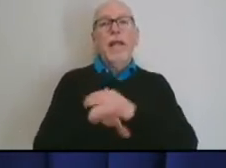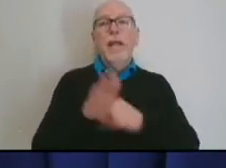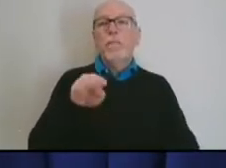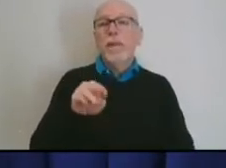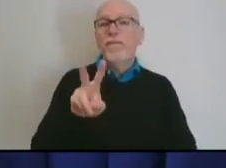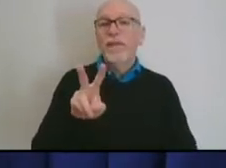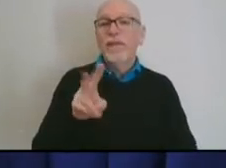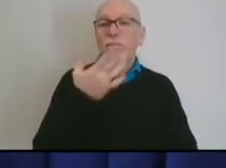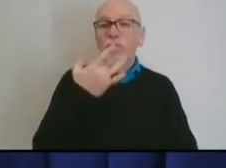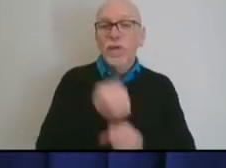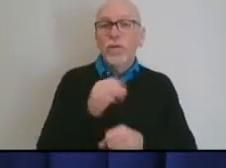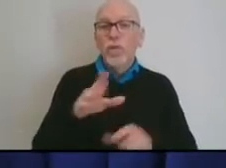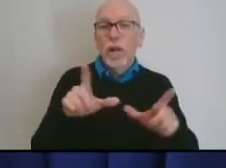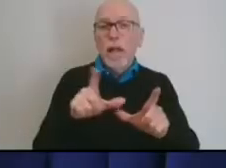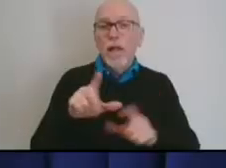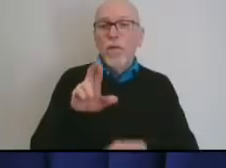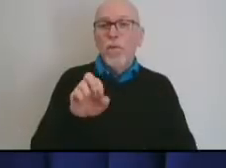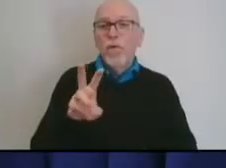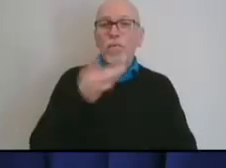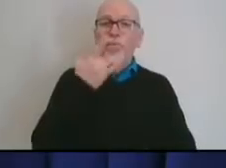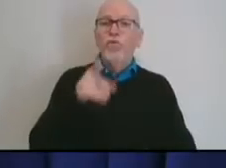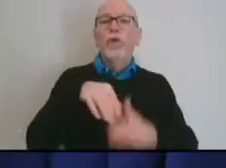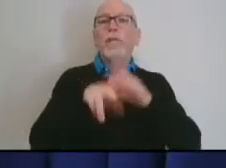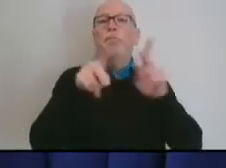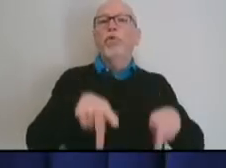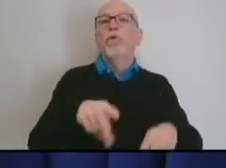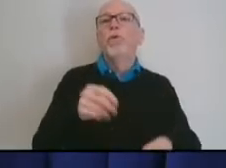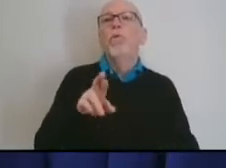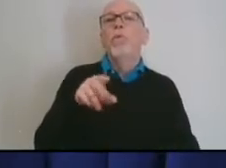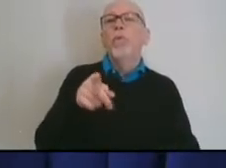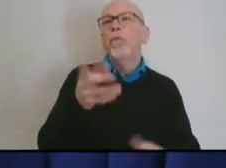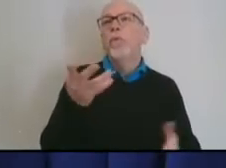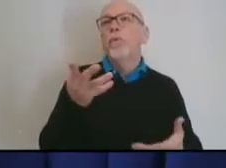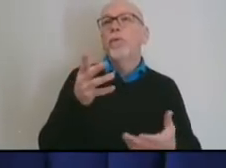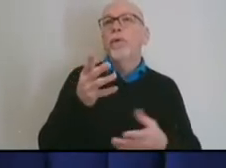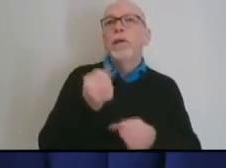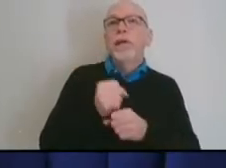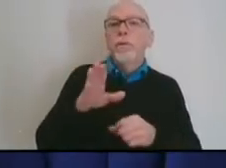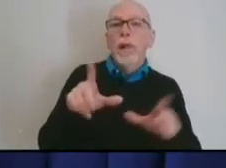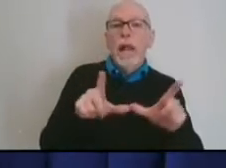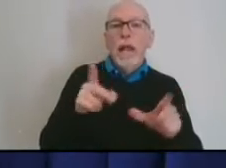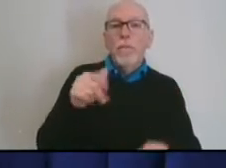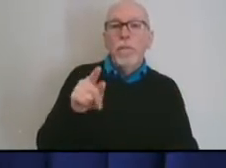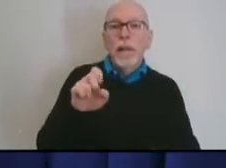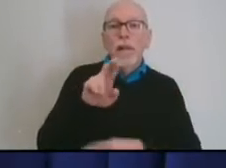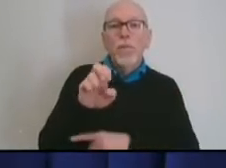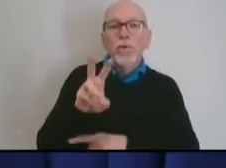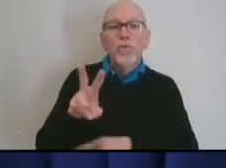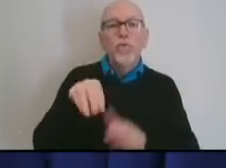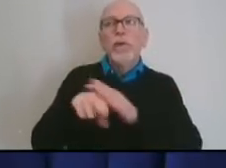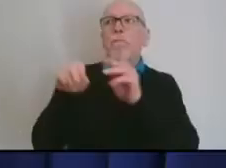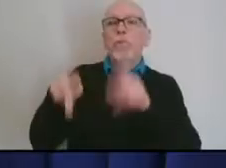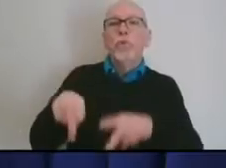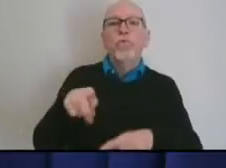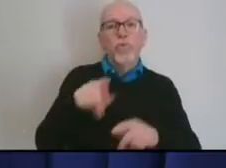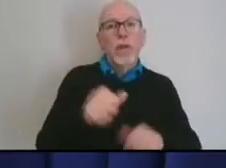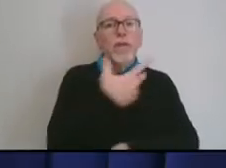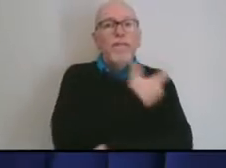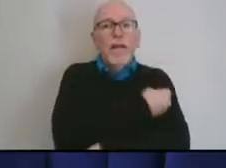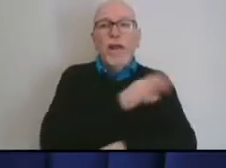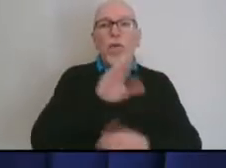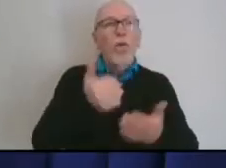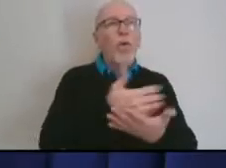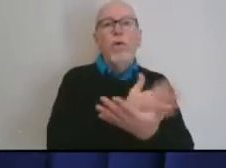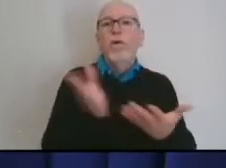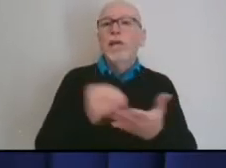get your license renewed or your plates renewed, you can do that, and you can go get vaccinated, and you can do it all in 30 minutes,